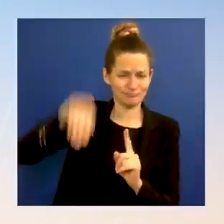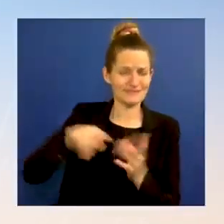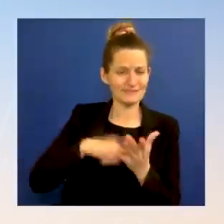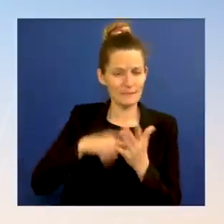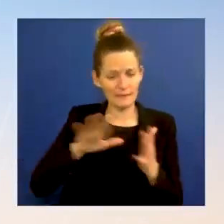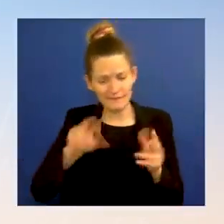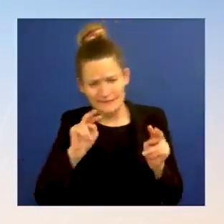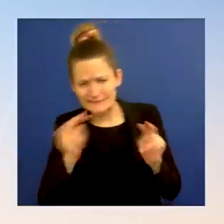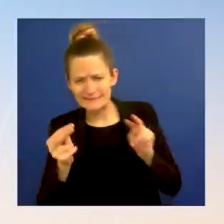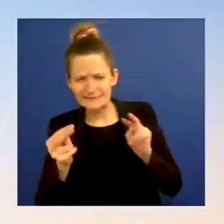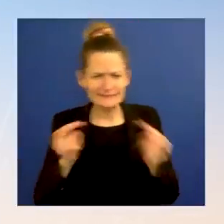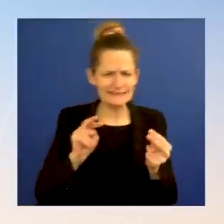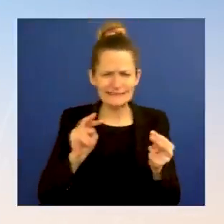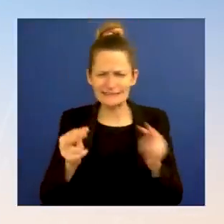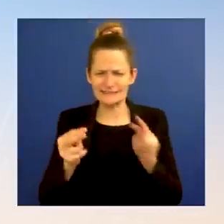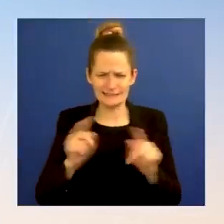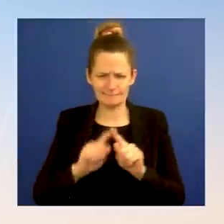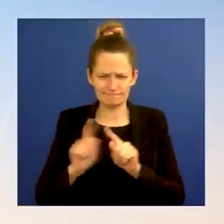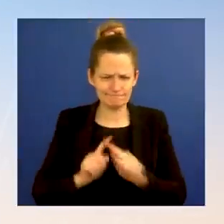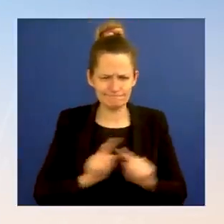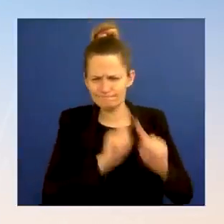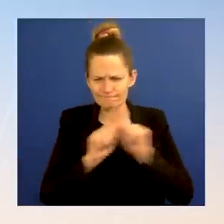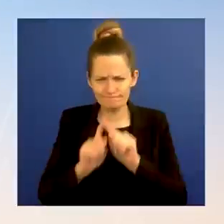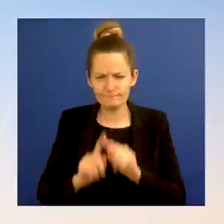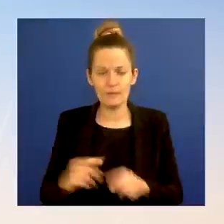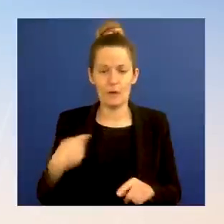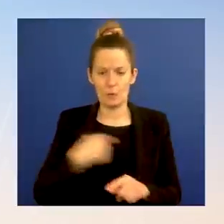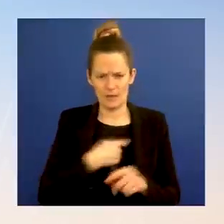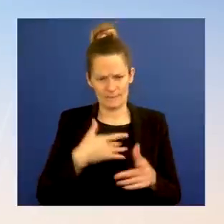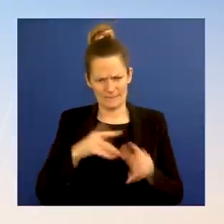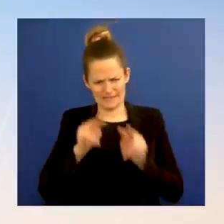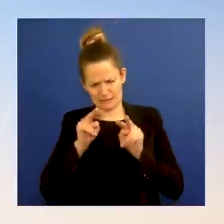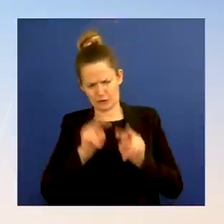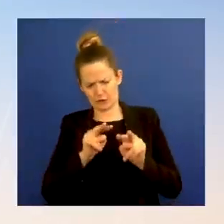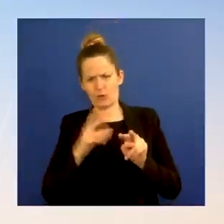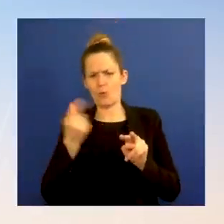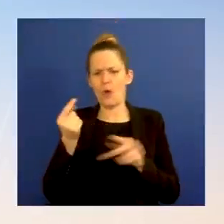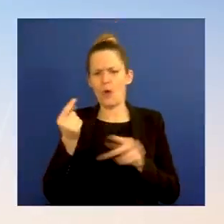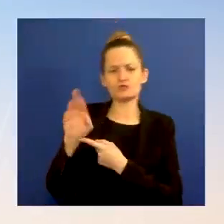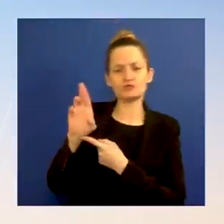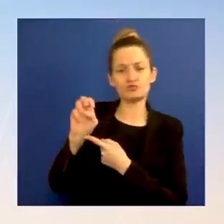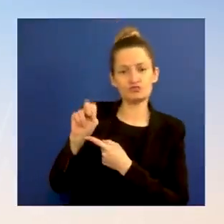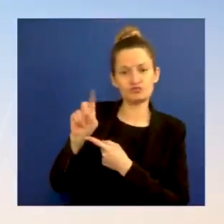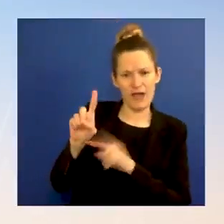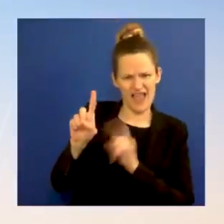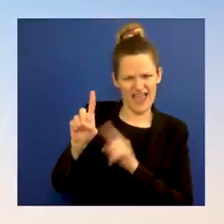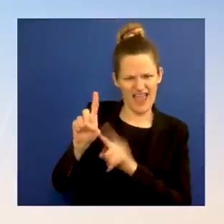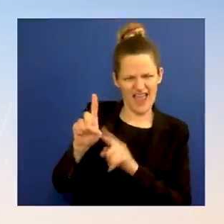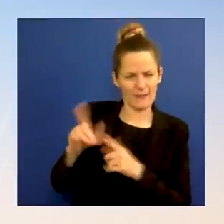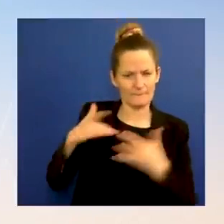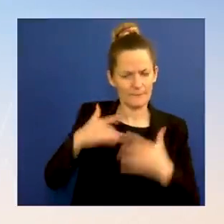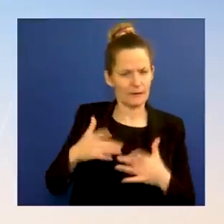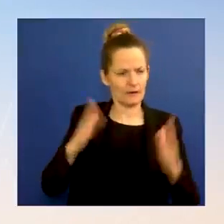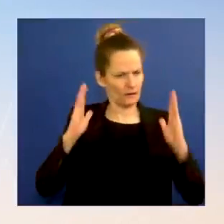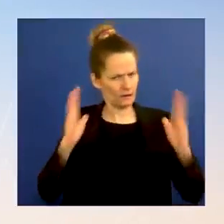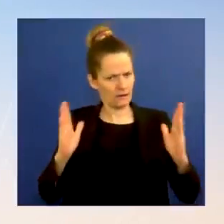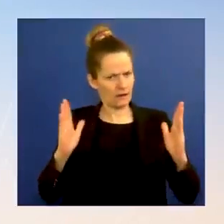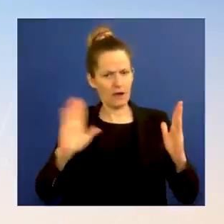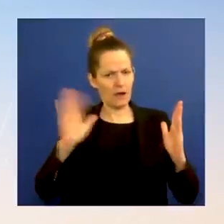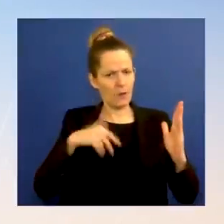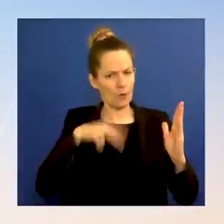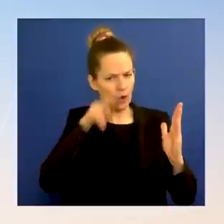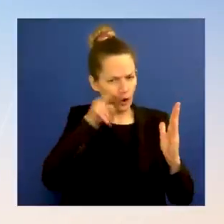trends rather than data in a single month, which is what the administration stresses every month. Thank you, and I'm happy to take questions.